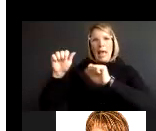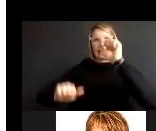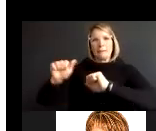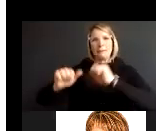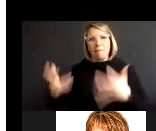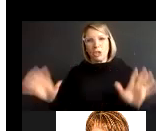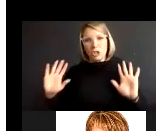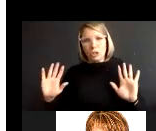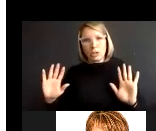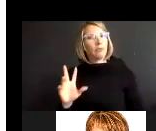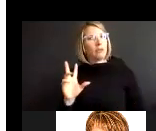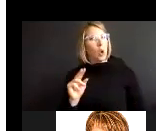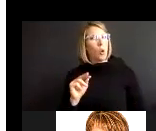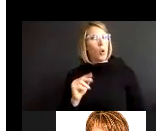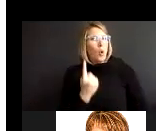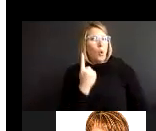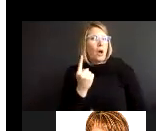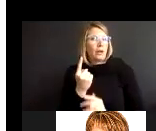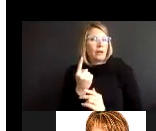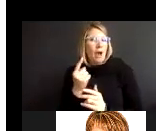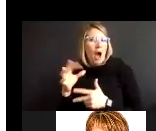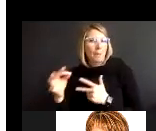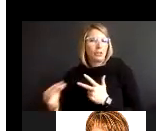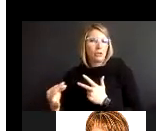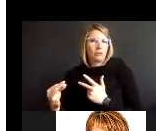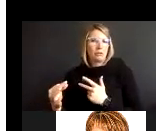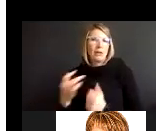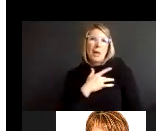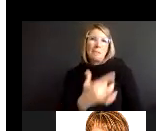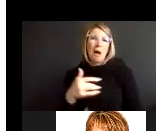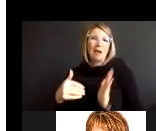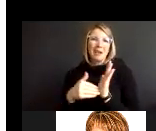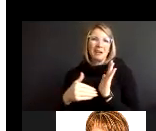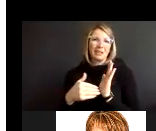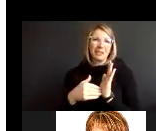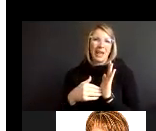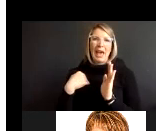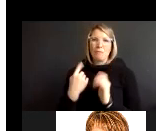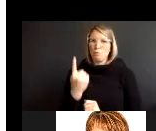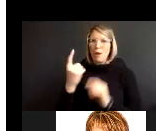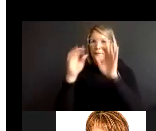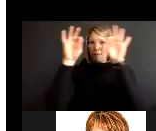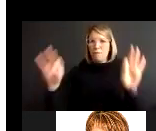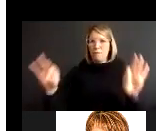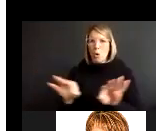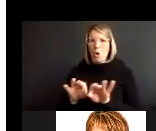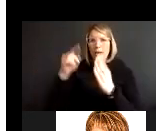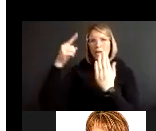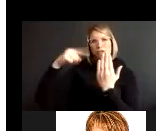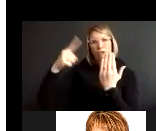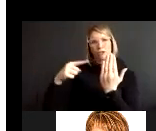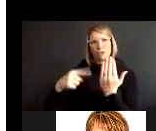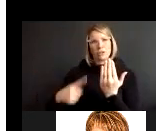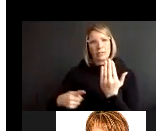assessment tool. And a lot of times clinicians look for those ticky boxes and we look to quantify stuff. And that can work sometimes, like